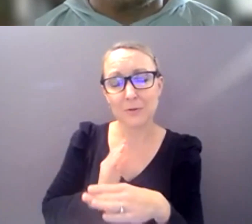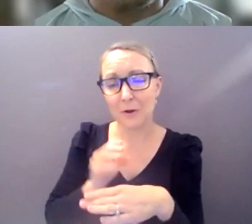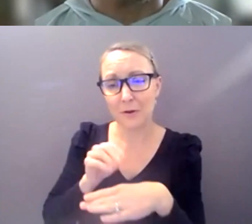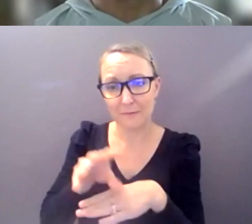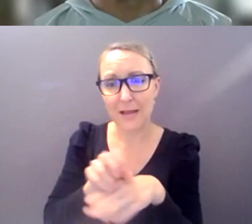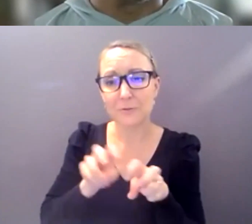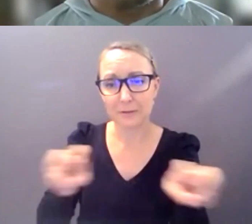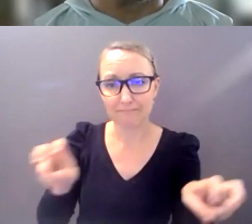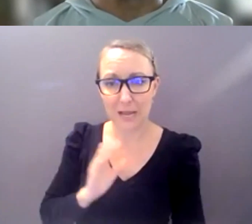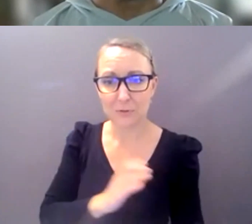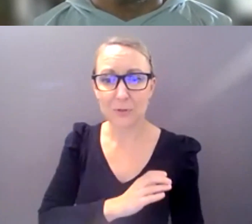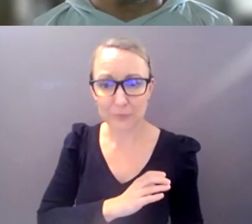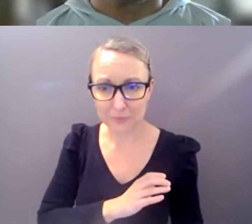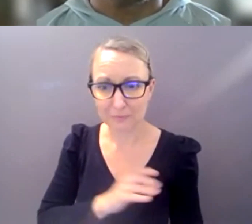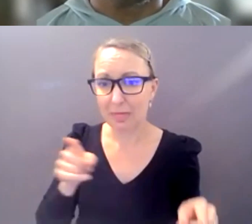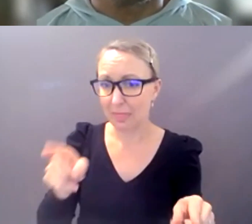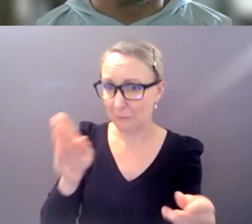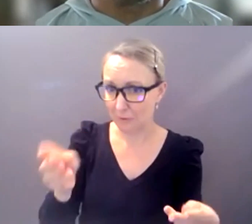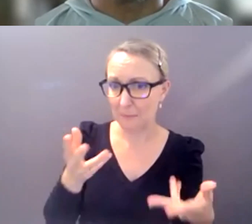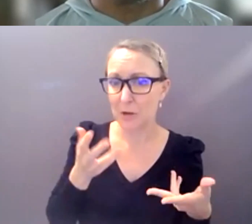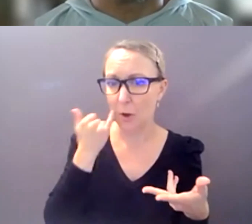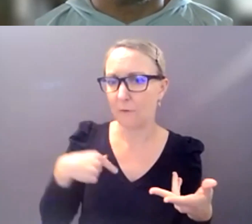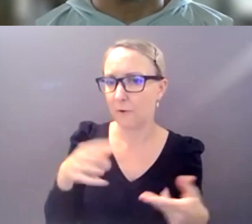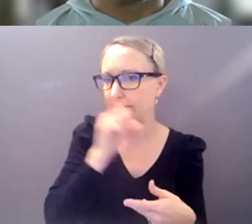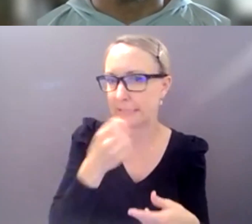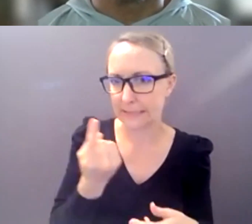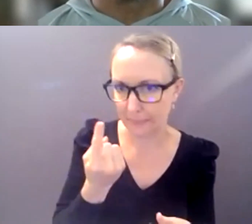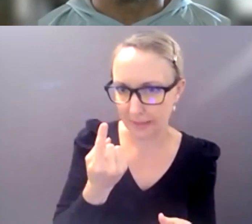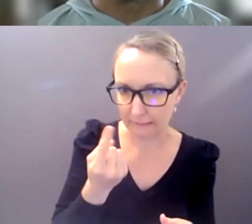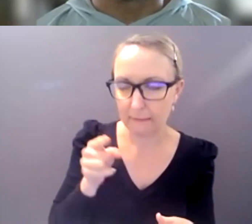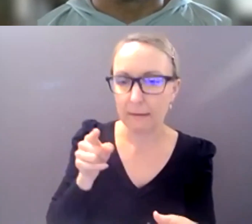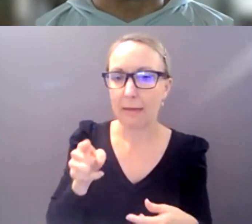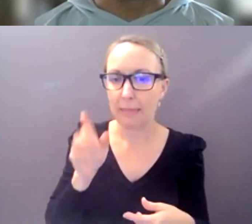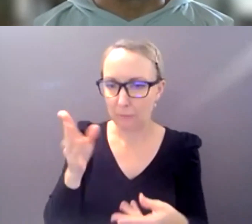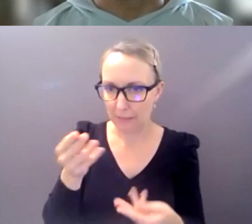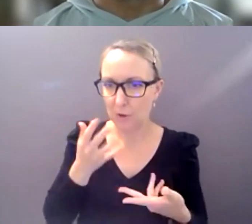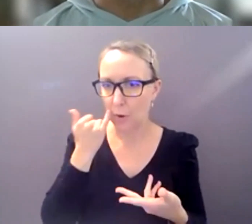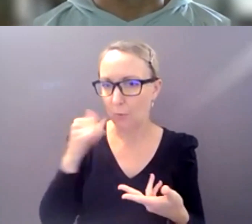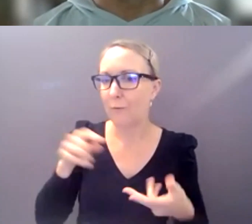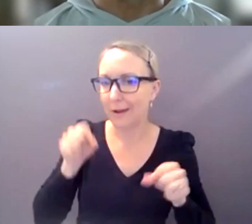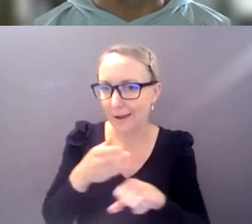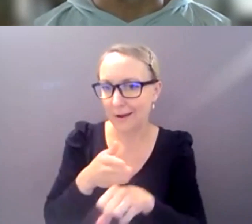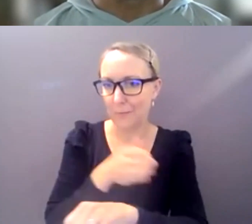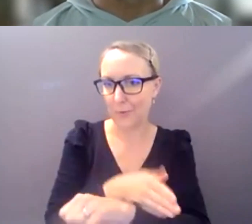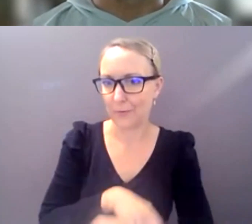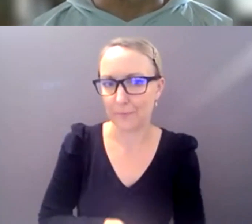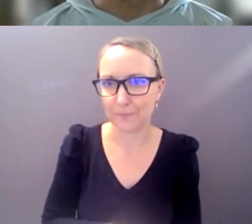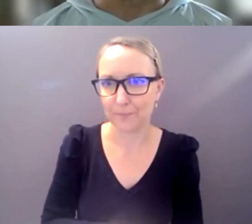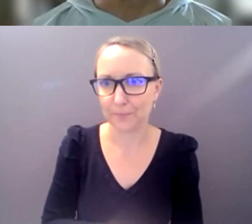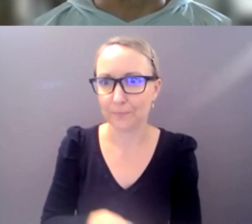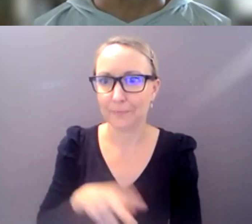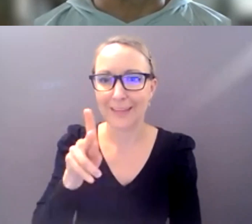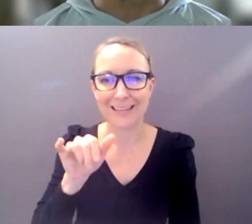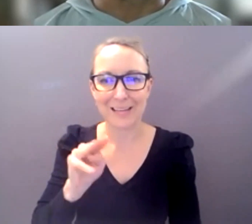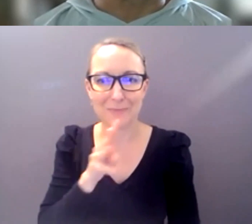be the first to tell me that we've missed the mark on something and that we can do better and improve. And this is Kim, and